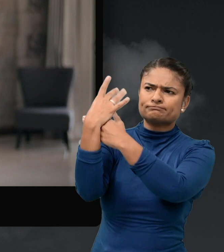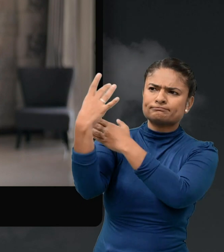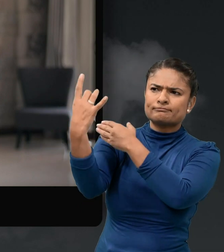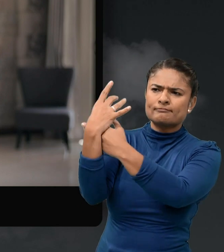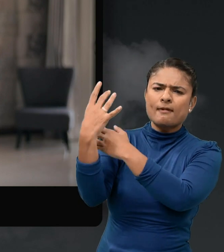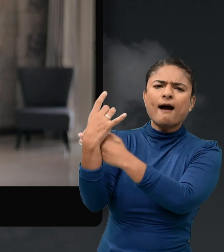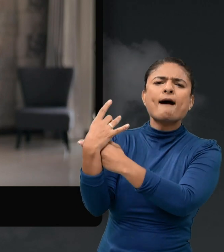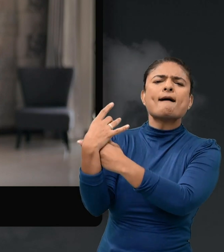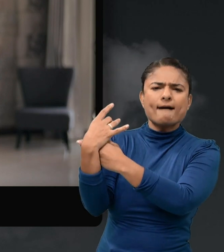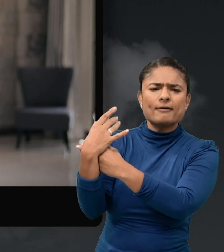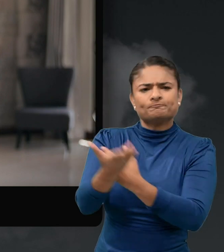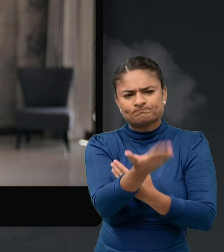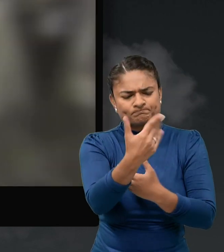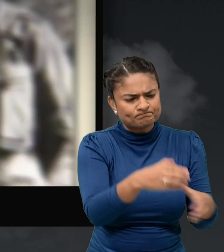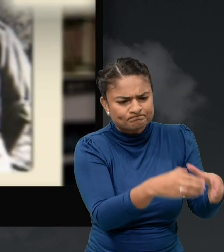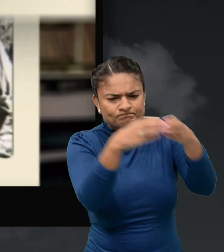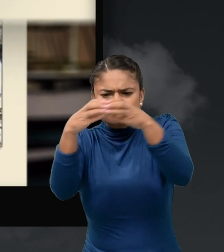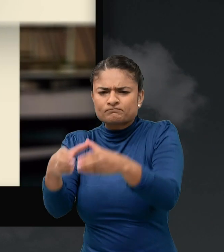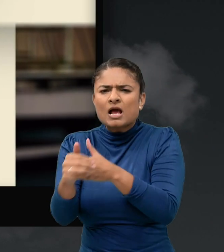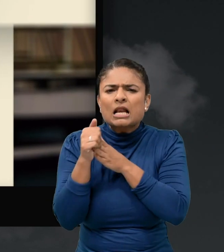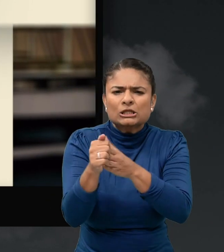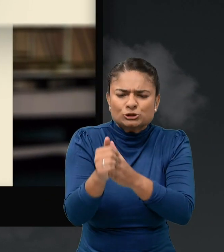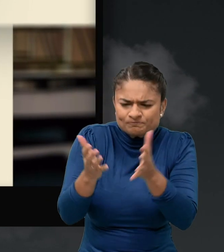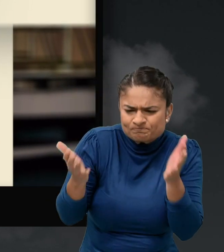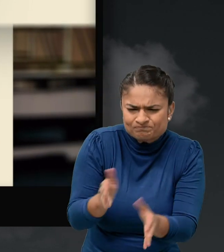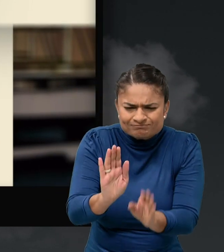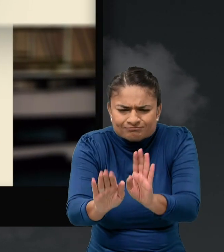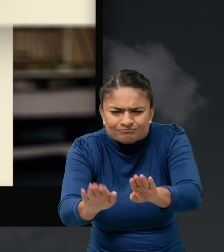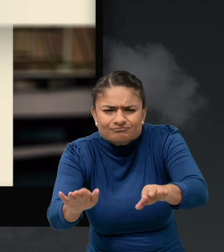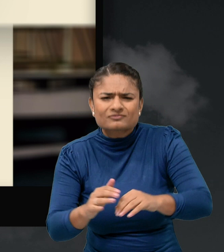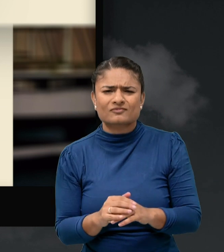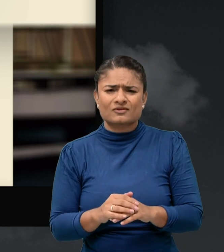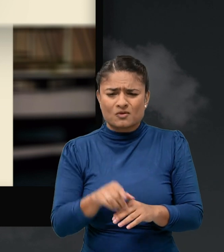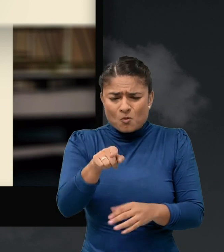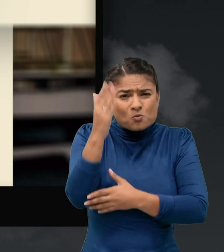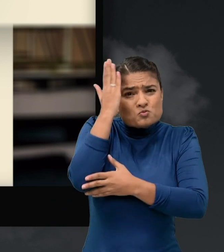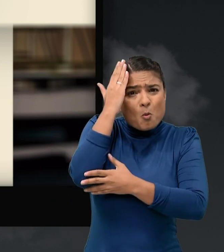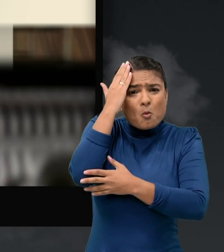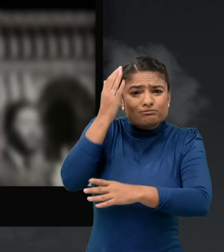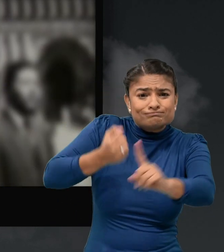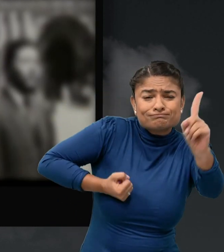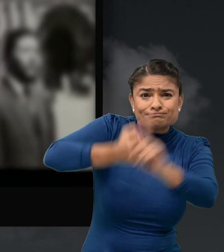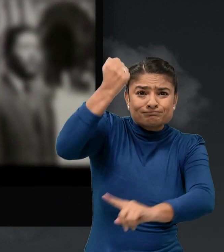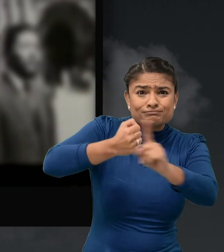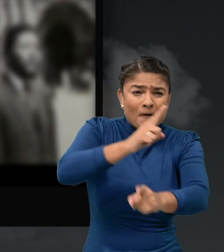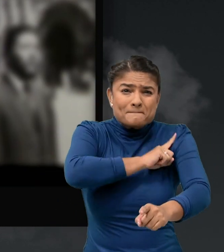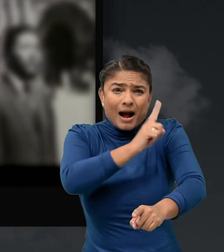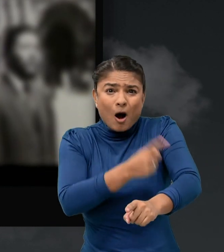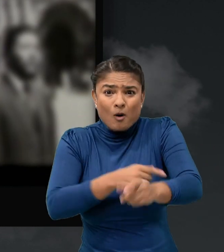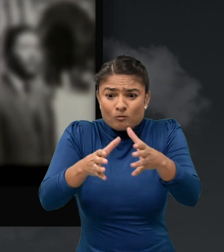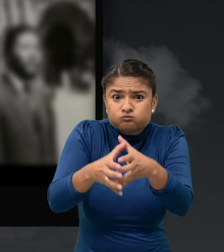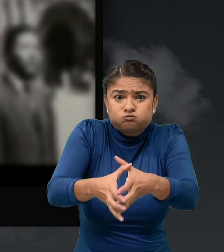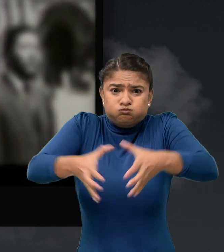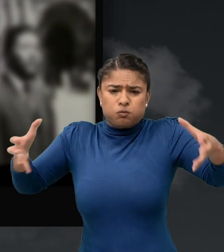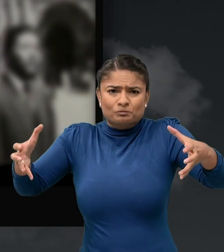us aside through the leadership and said to us, you do know that there is